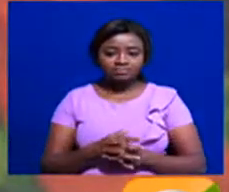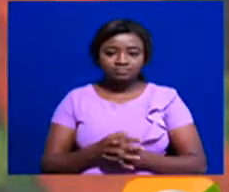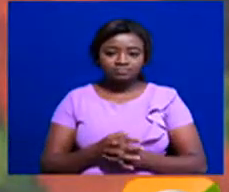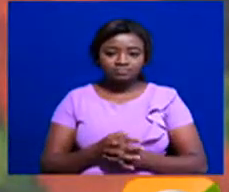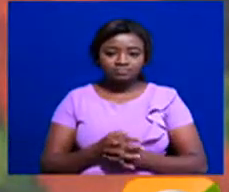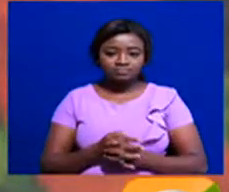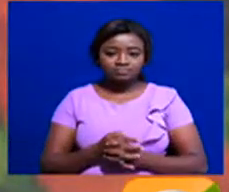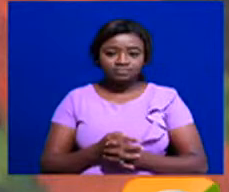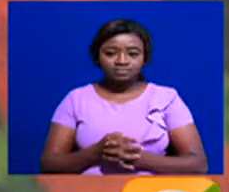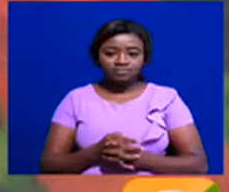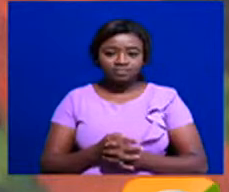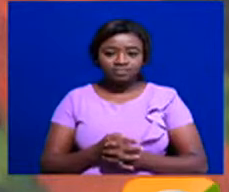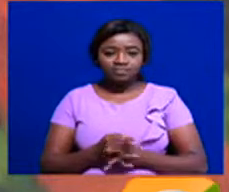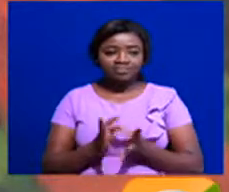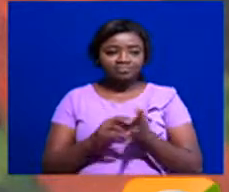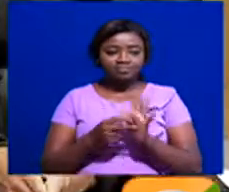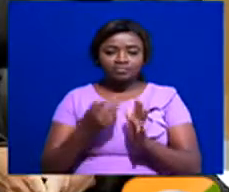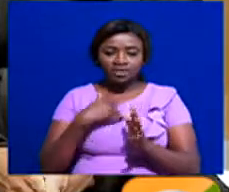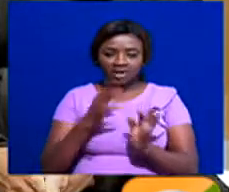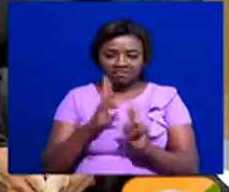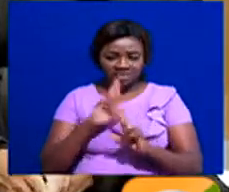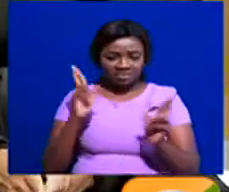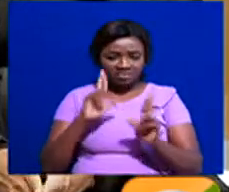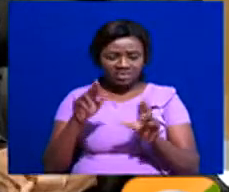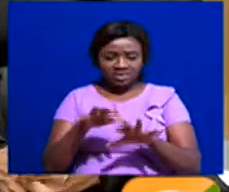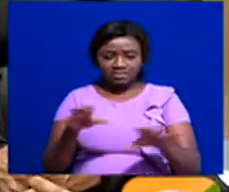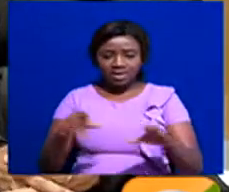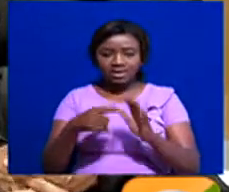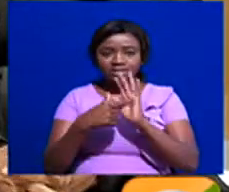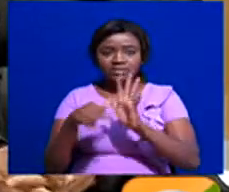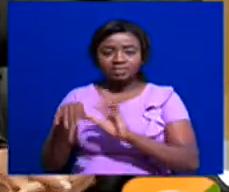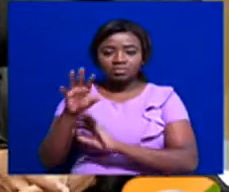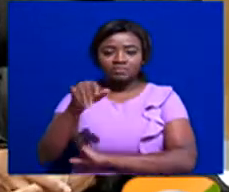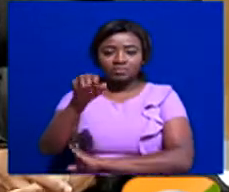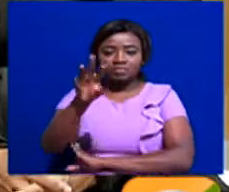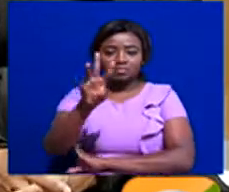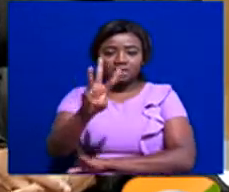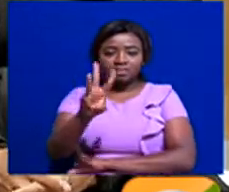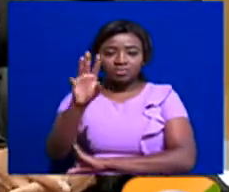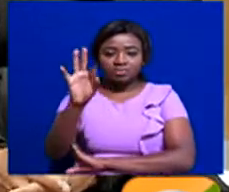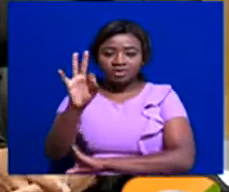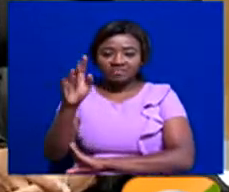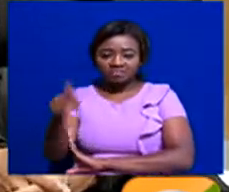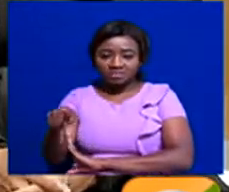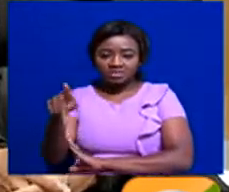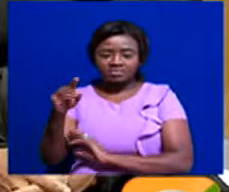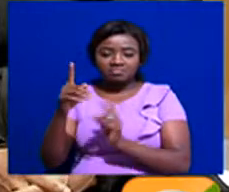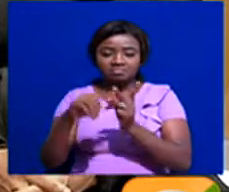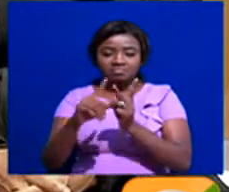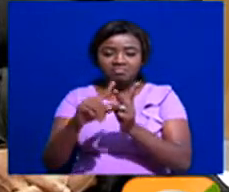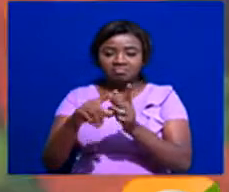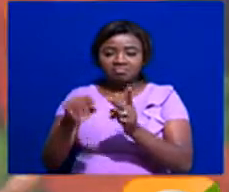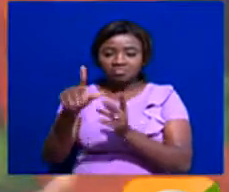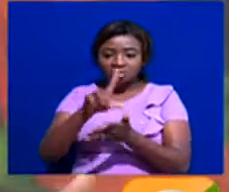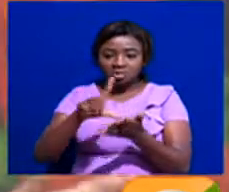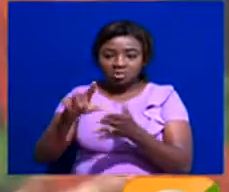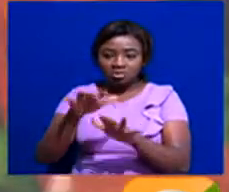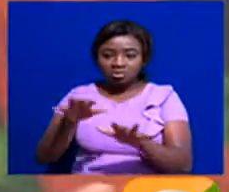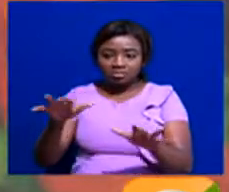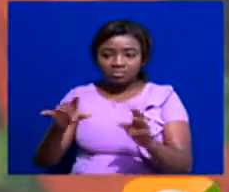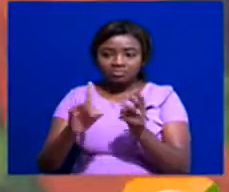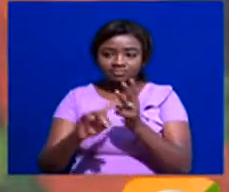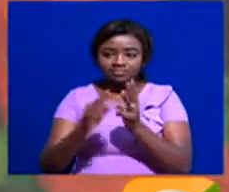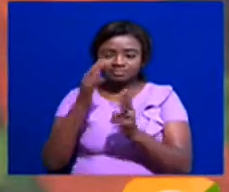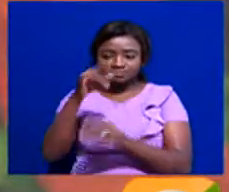There is a very immediate market from WFP, from the local schools, from the local marketing, because of